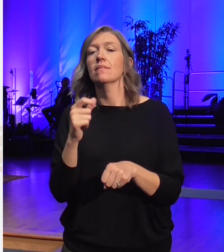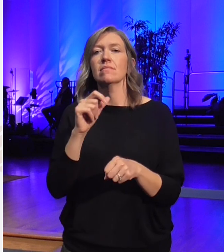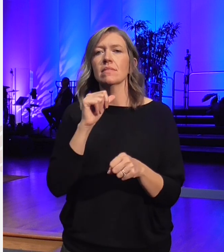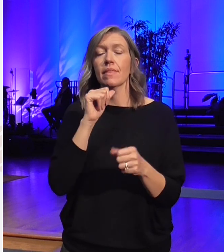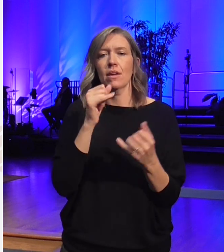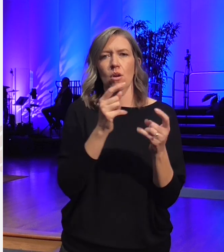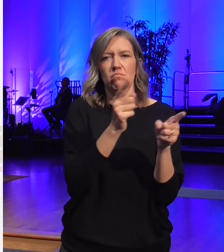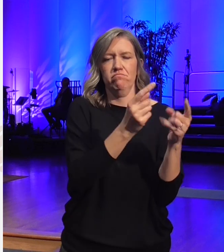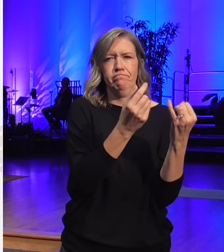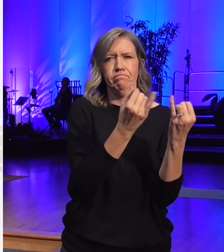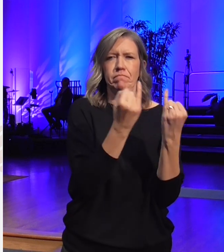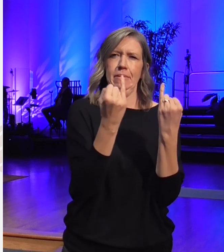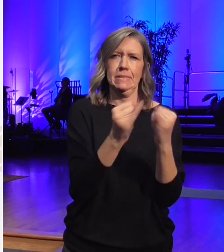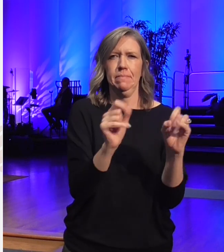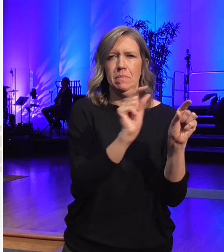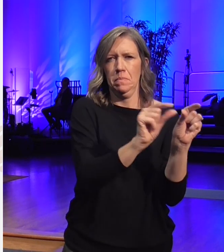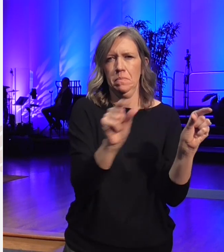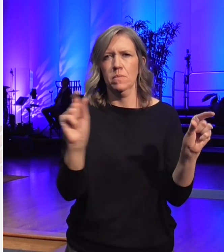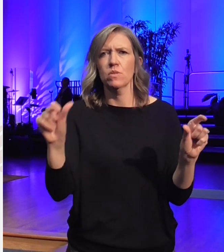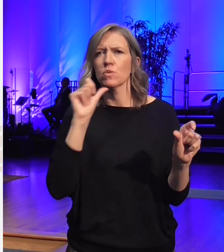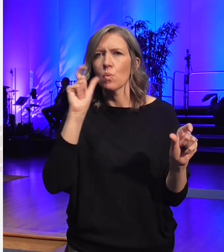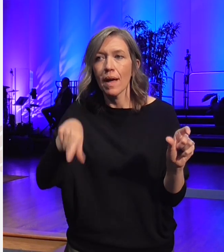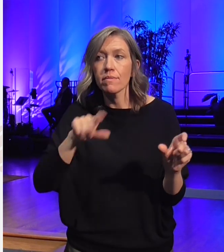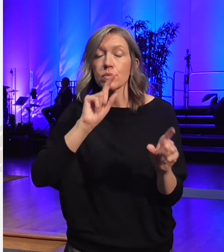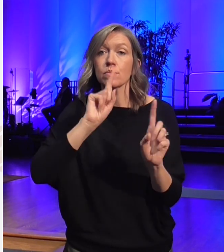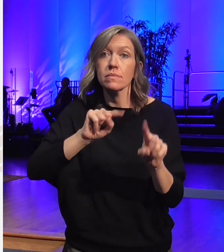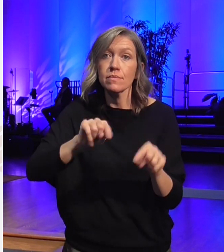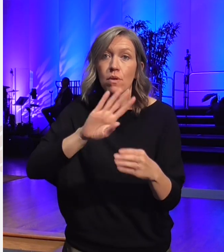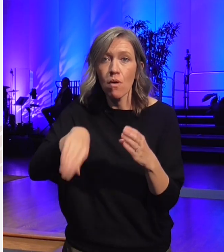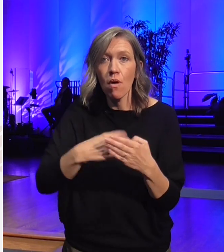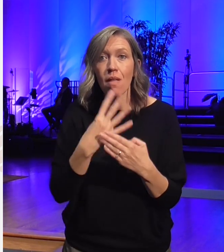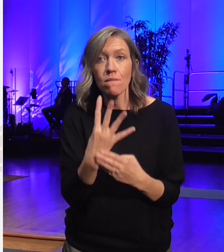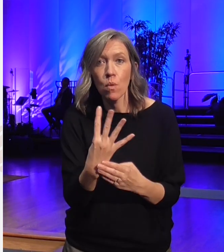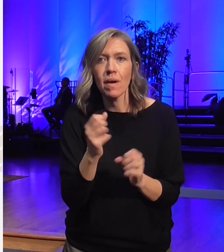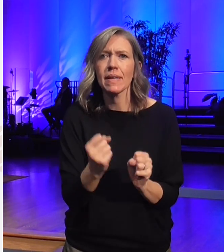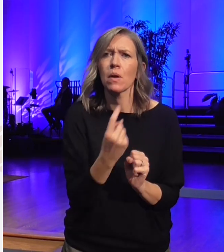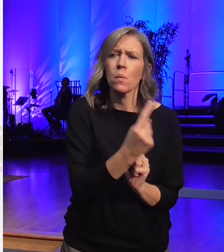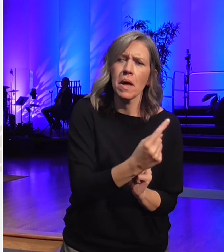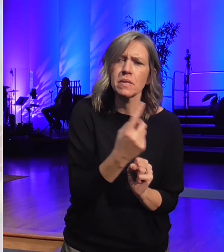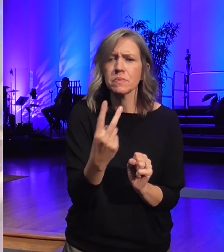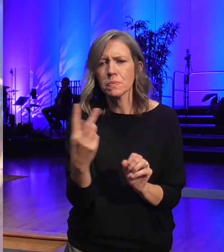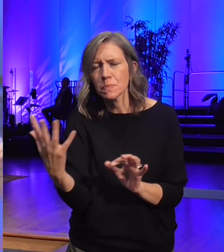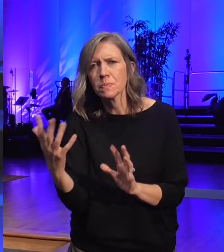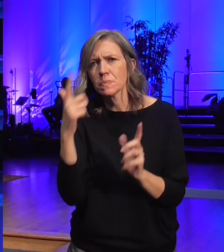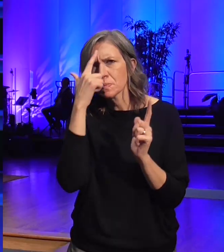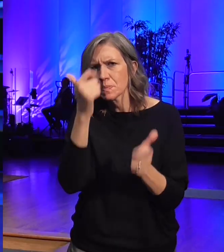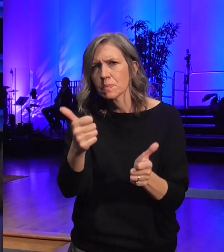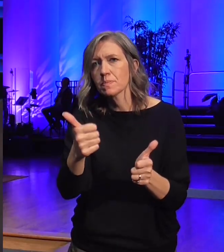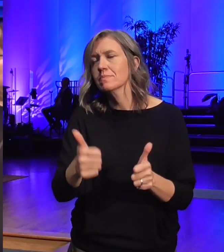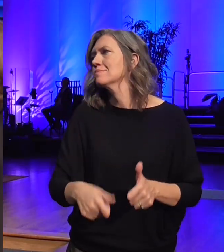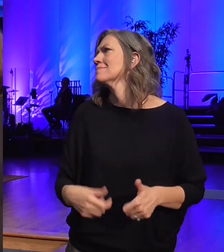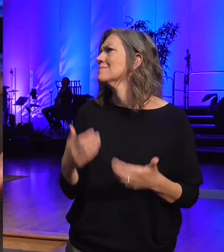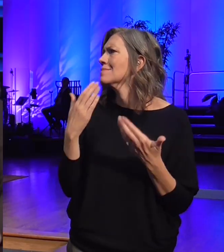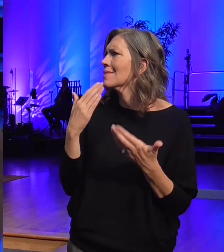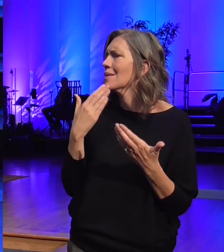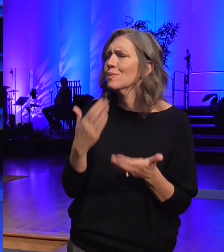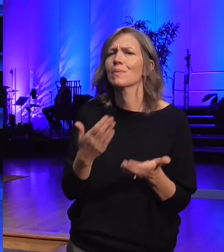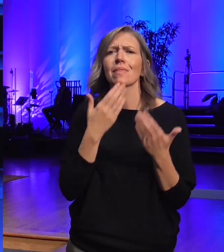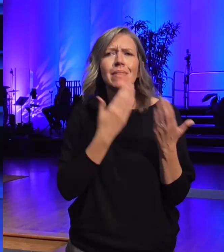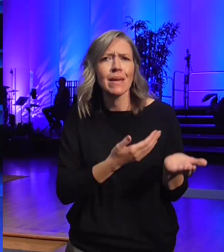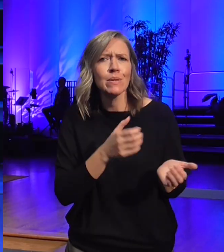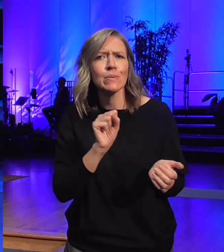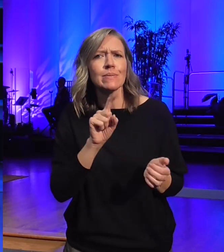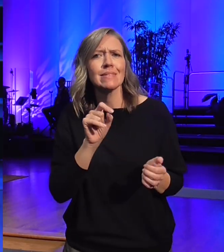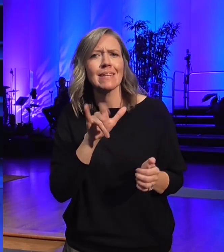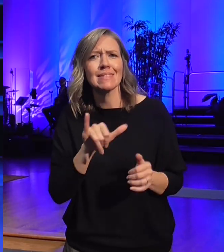four. You can come to the second or third or whenever you can make it. Love to see you. Thank you. Thank you, Reverend Casey and Reverend Jackie. And Stacy, what a great job with the kids today.